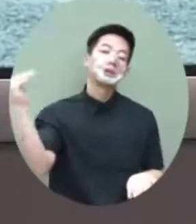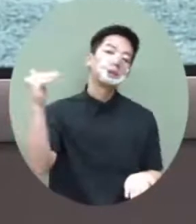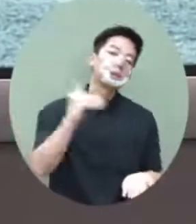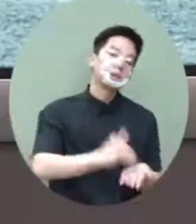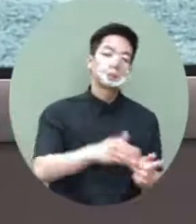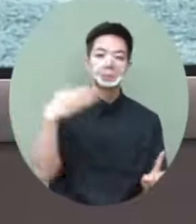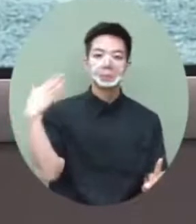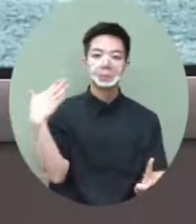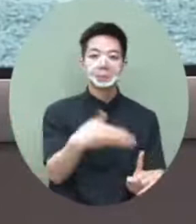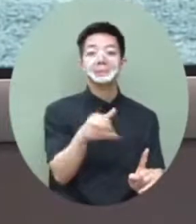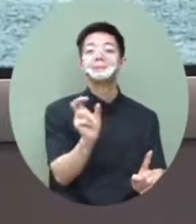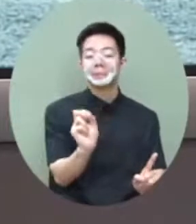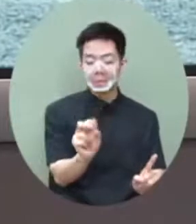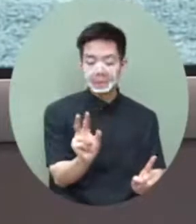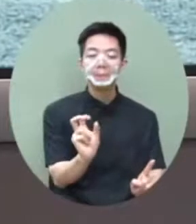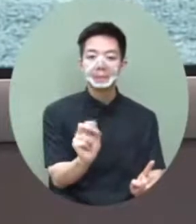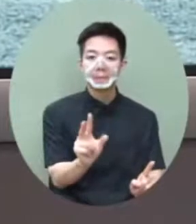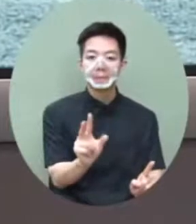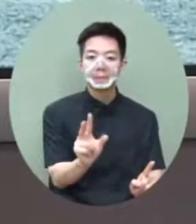arrive at very